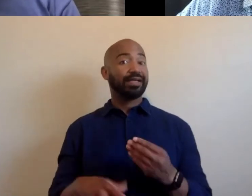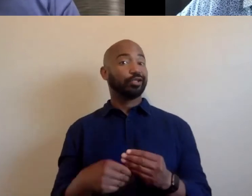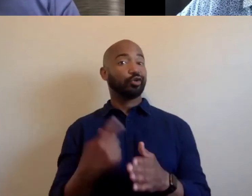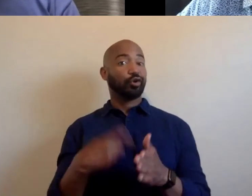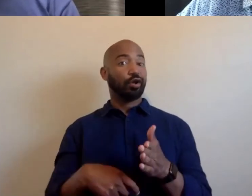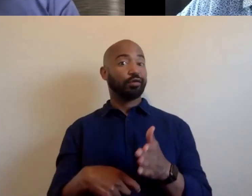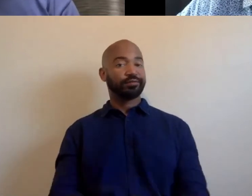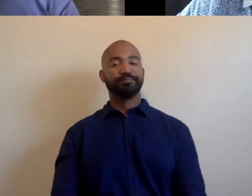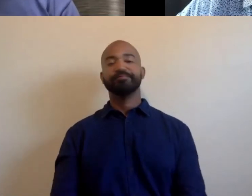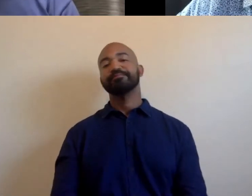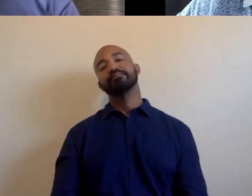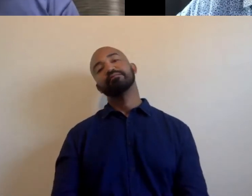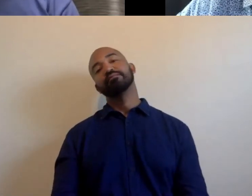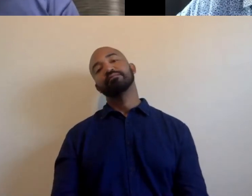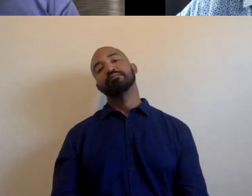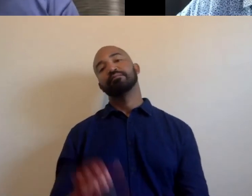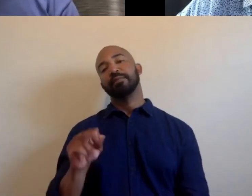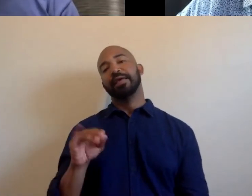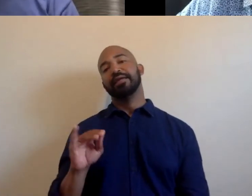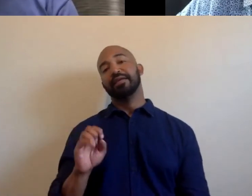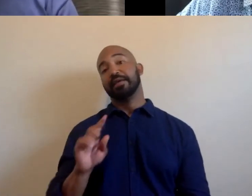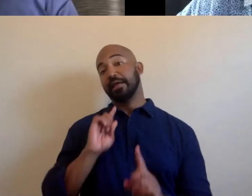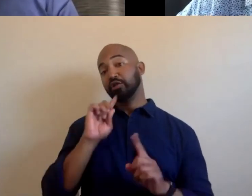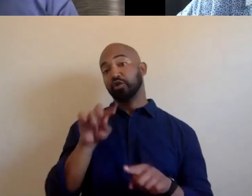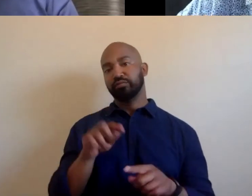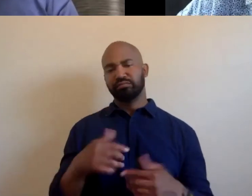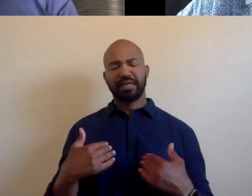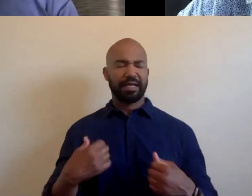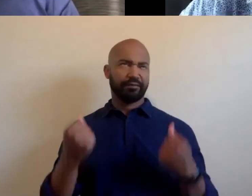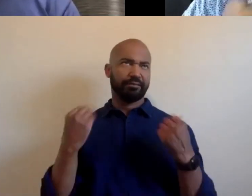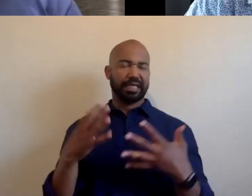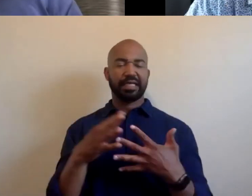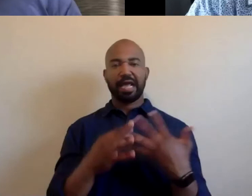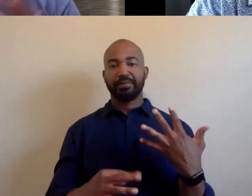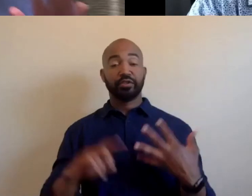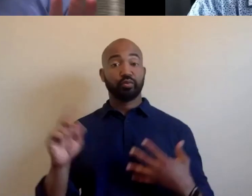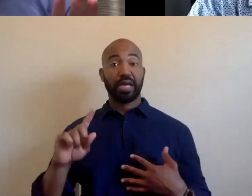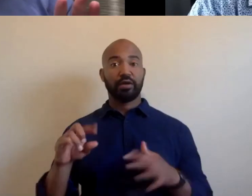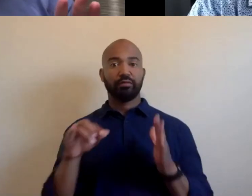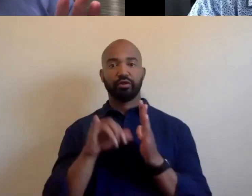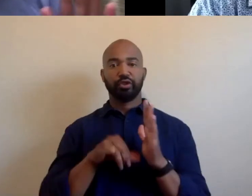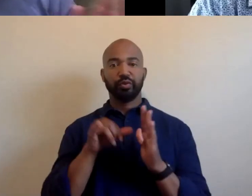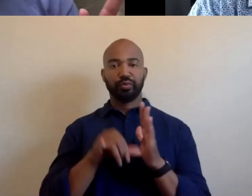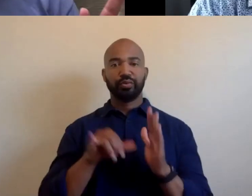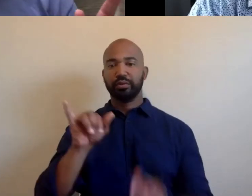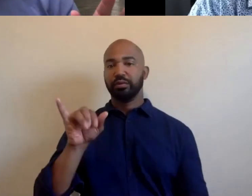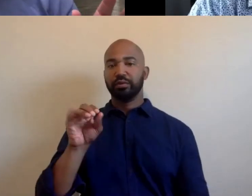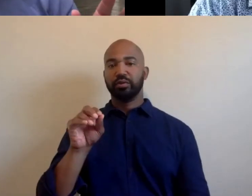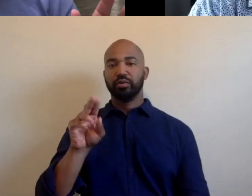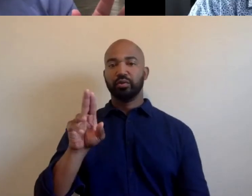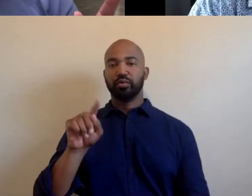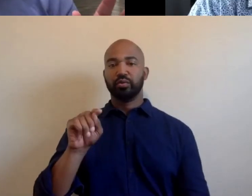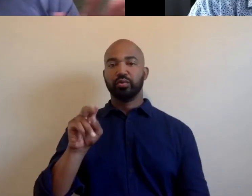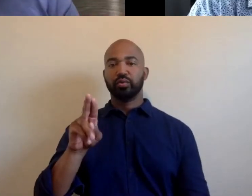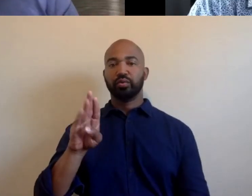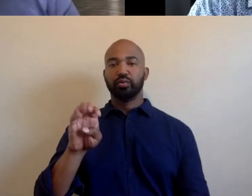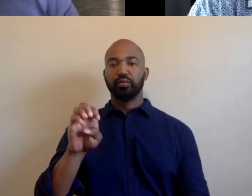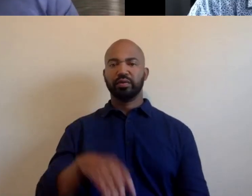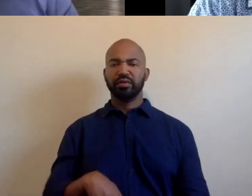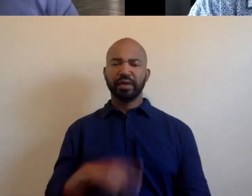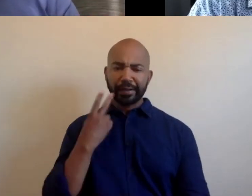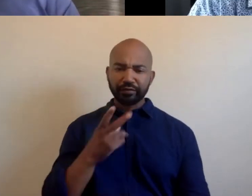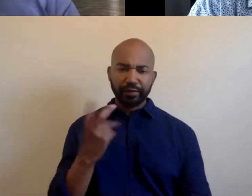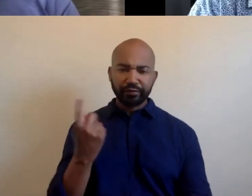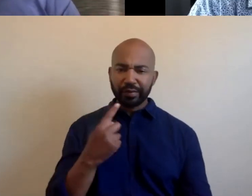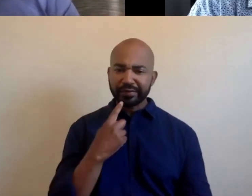there are a number of options on YouTube. So I heard someone say that they like yoga. That's one of their favorite ways to